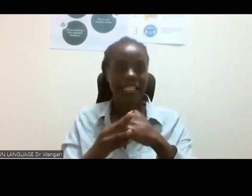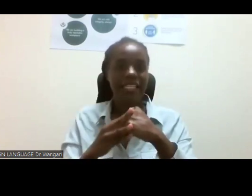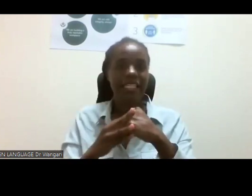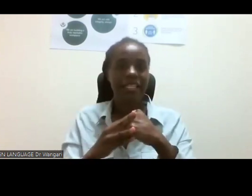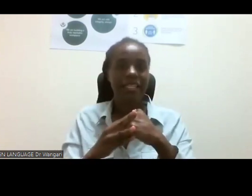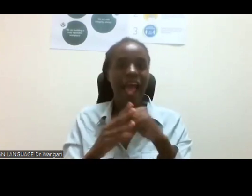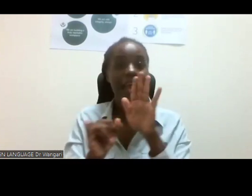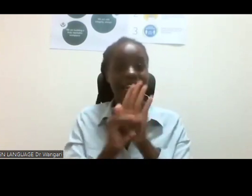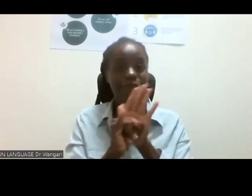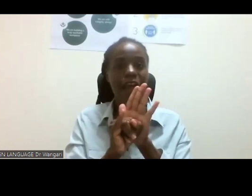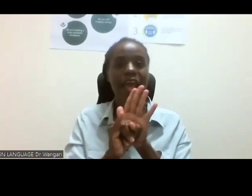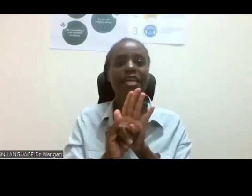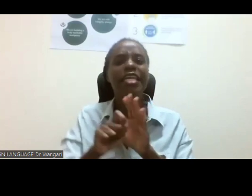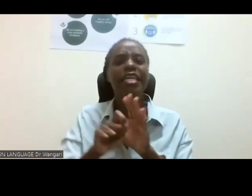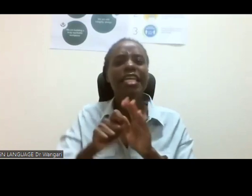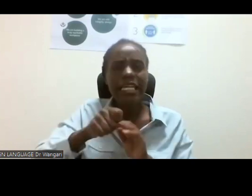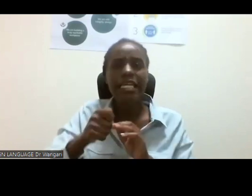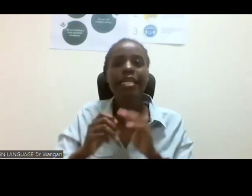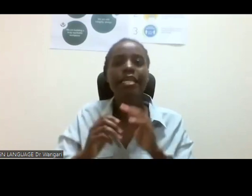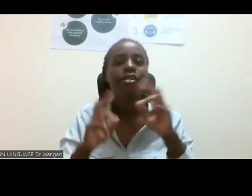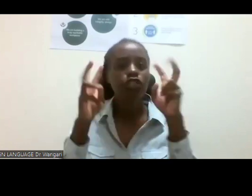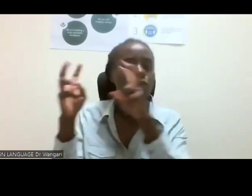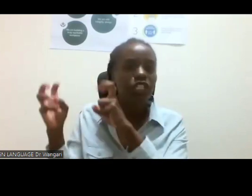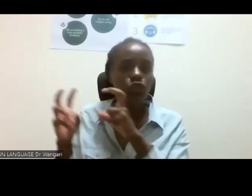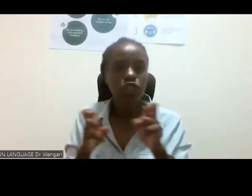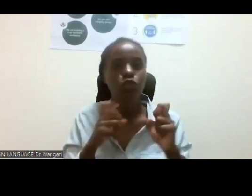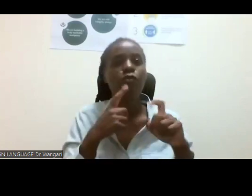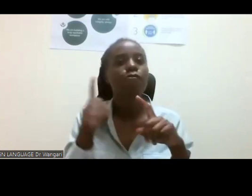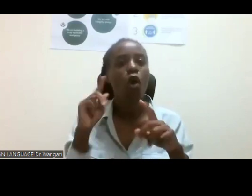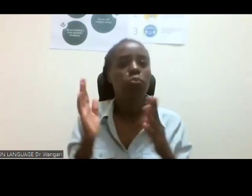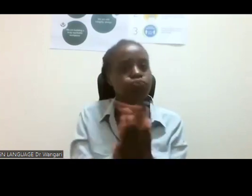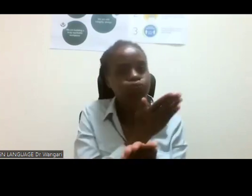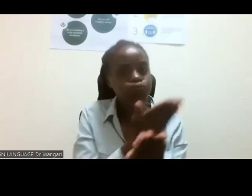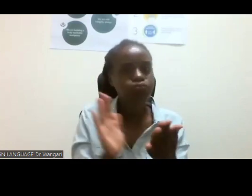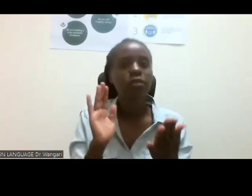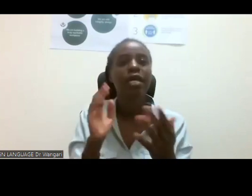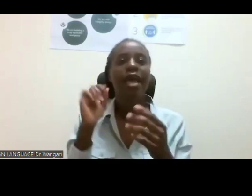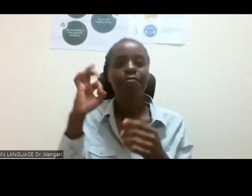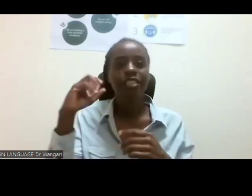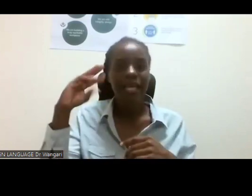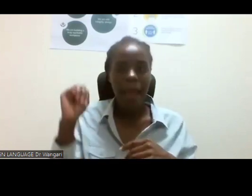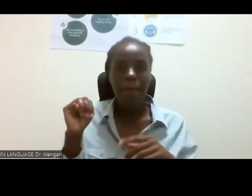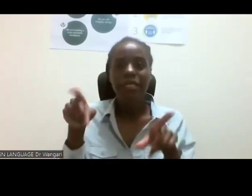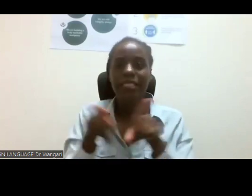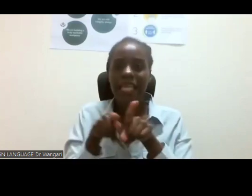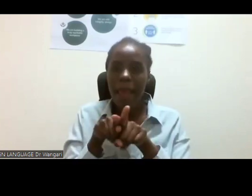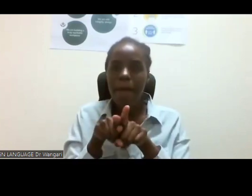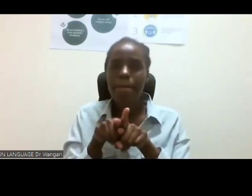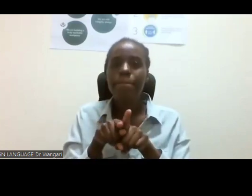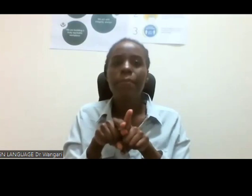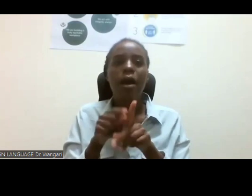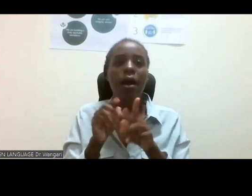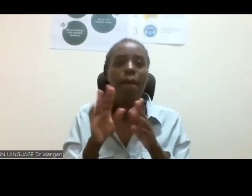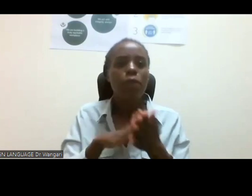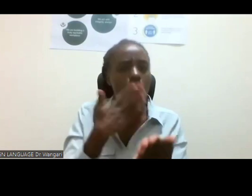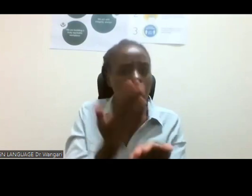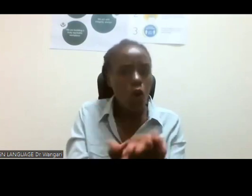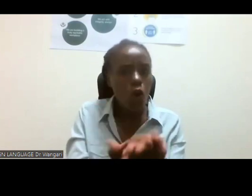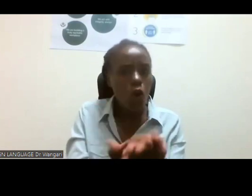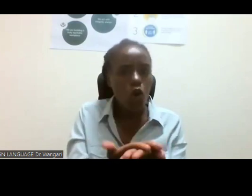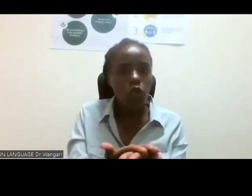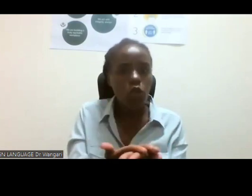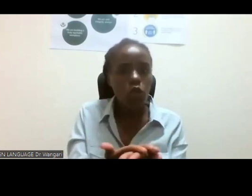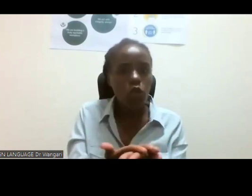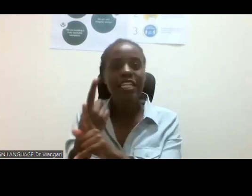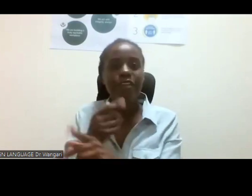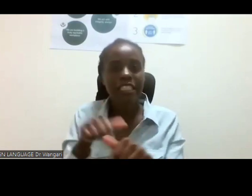identifies the key issues affecting elimination of FGM and proposes high-impact strategies to address the FGM in key sectors, including